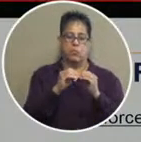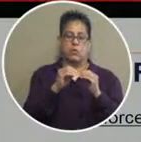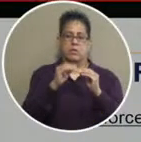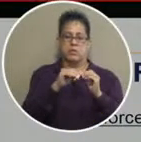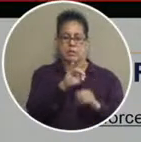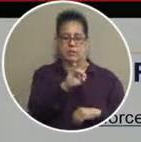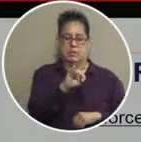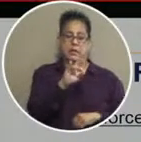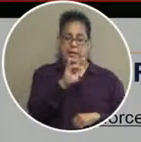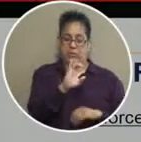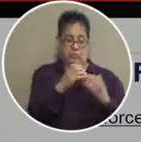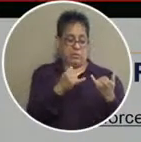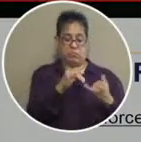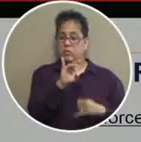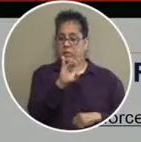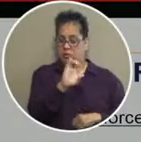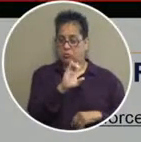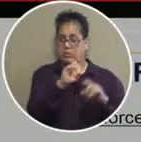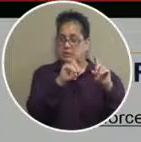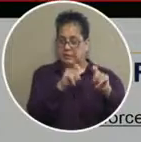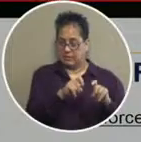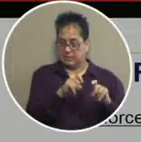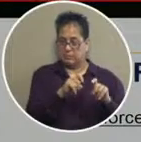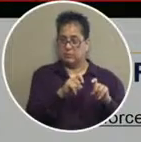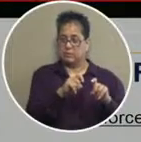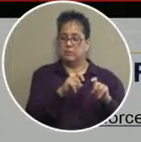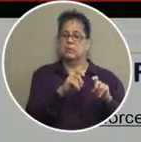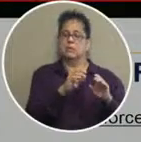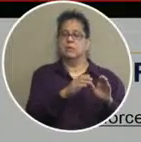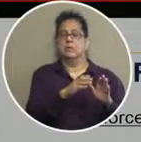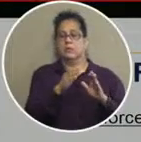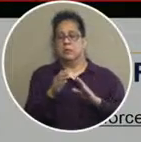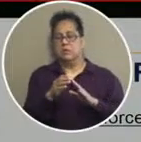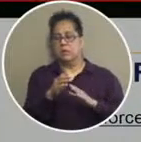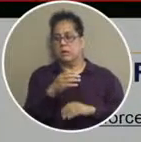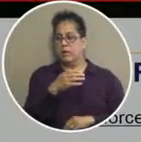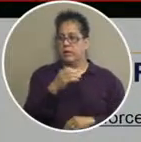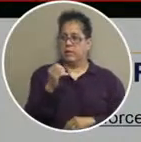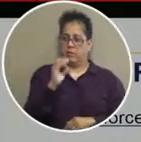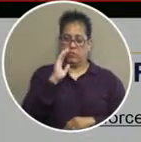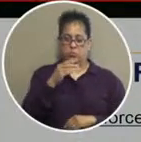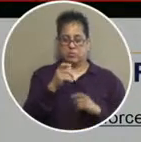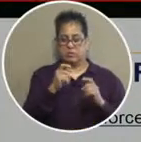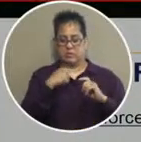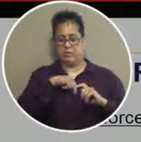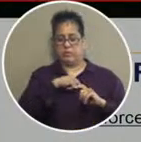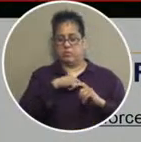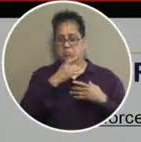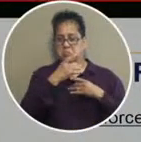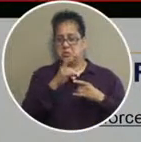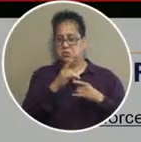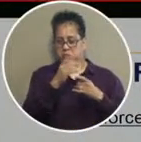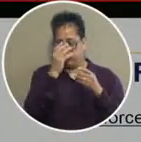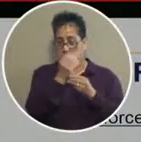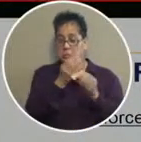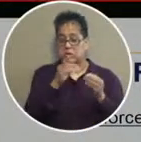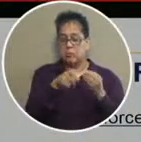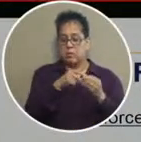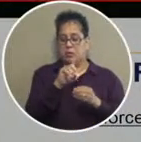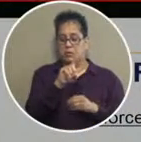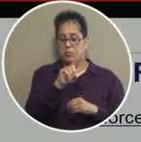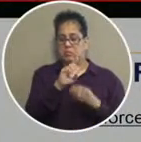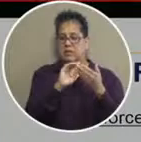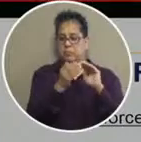But 800, like I said, 800 tests were initially done, and it will give us some interesting, I think, data about our community and where we